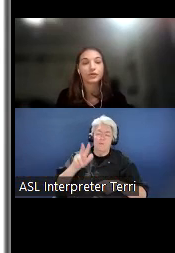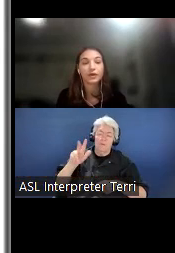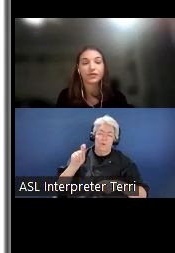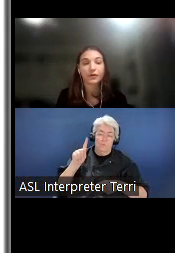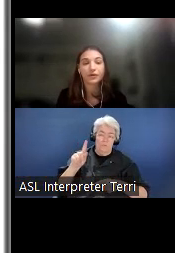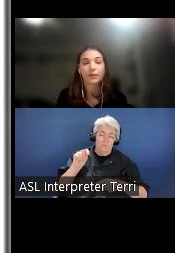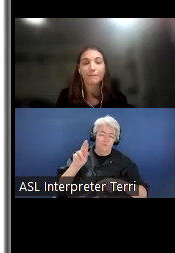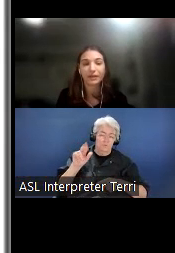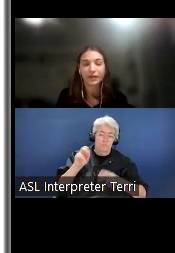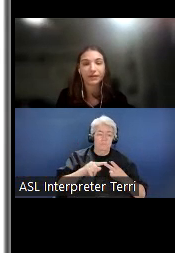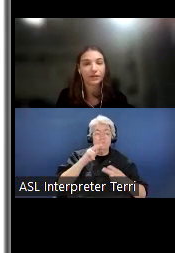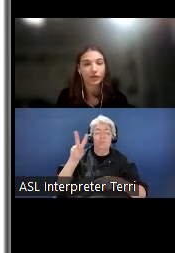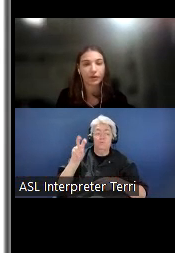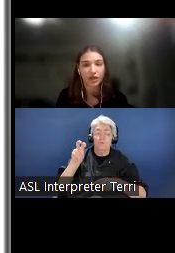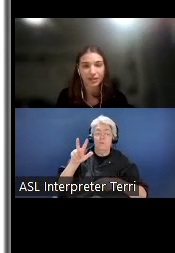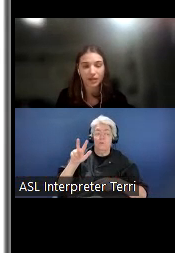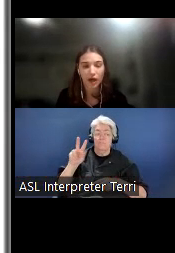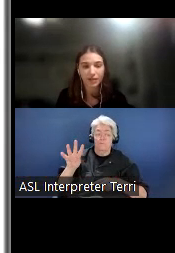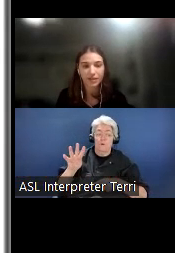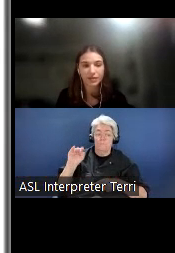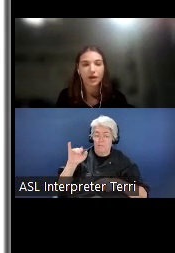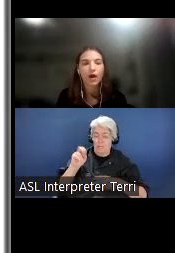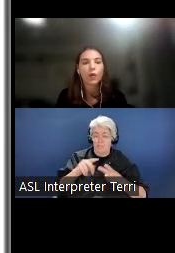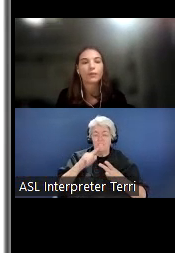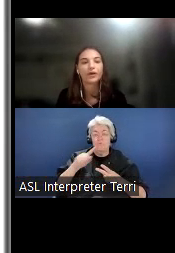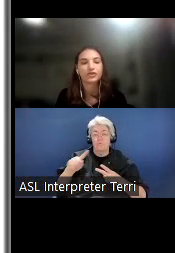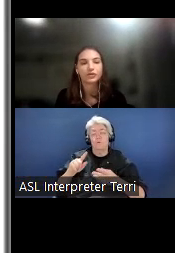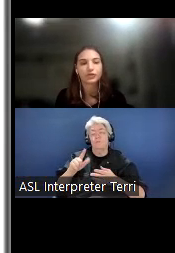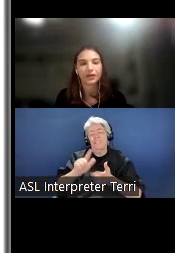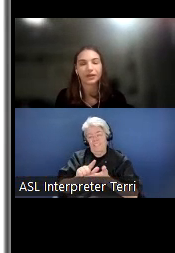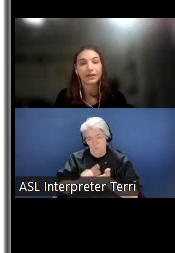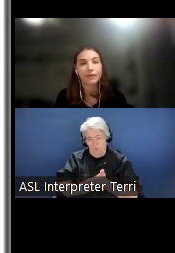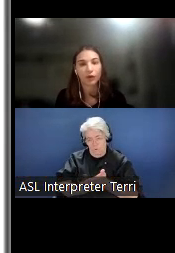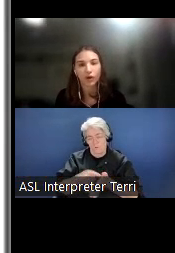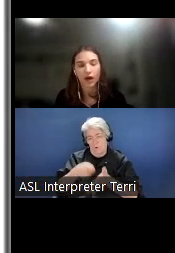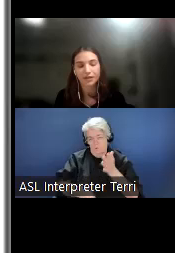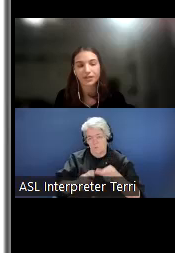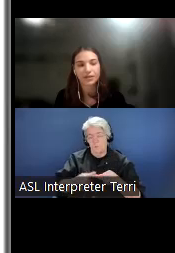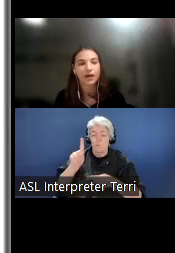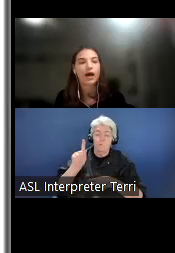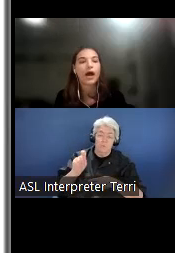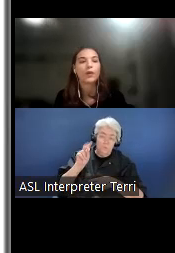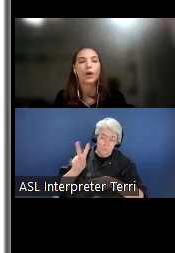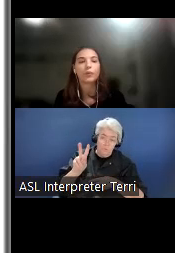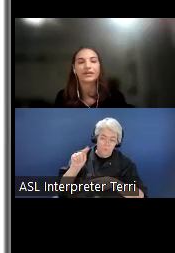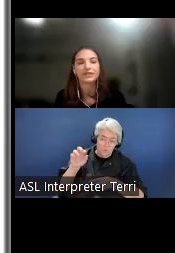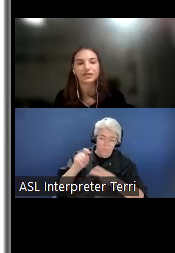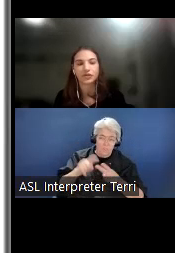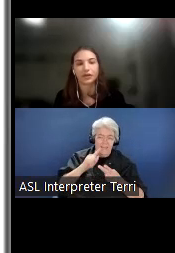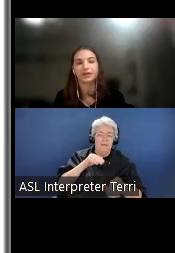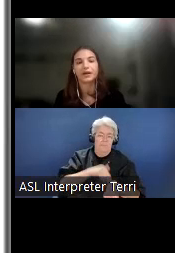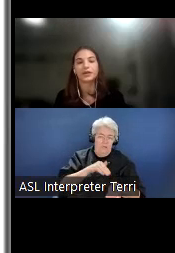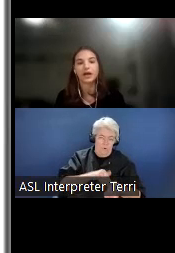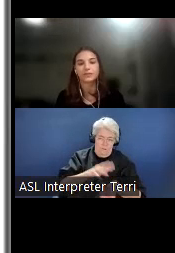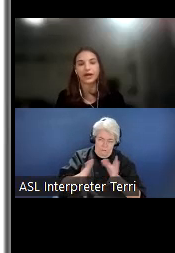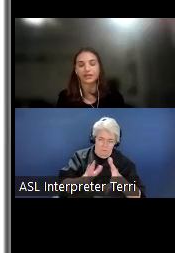is 234 billion in criminal justice costs, 1.2 trillion in medical costs, and